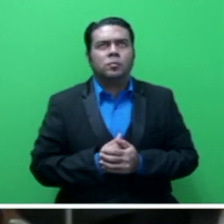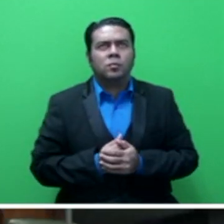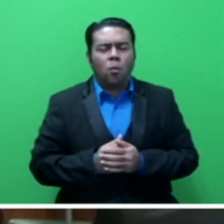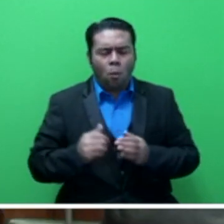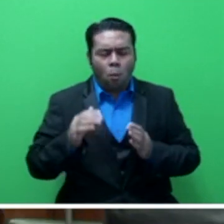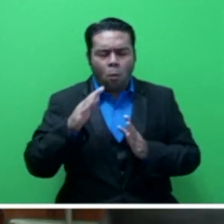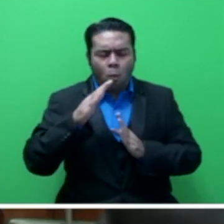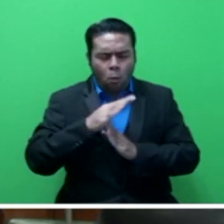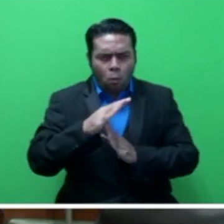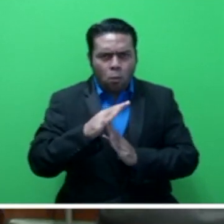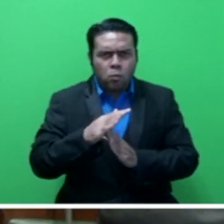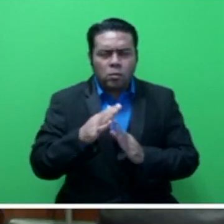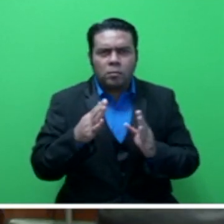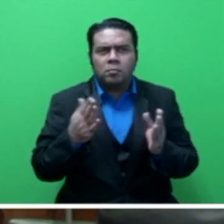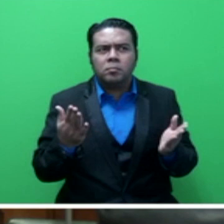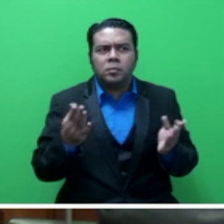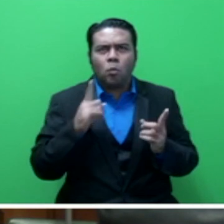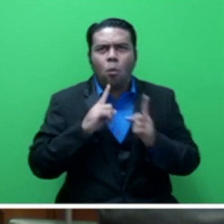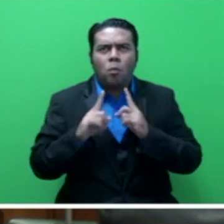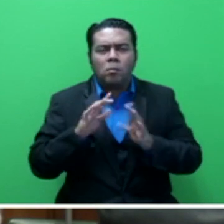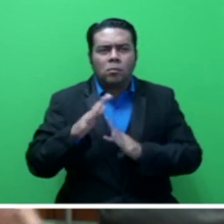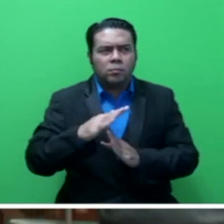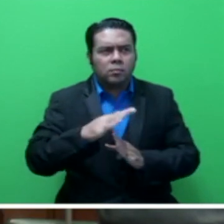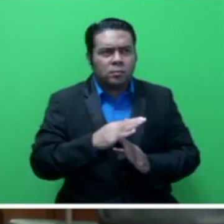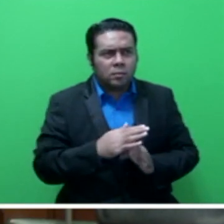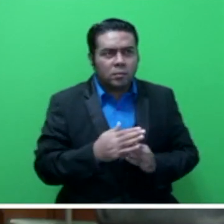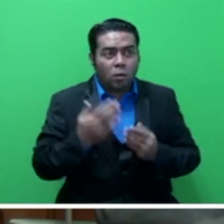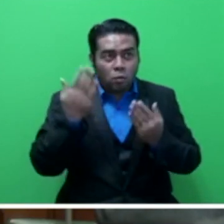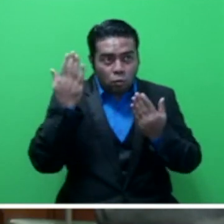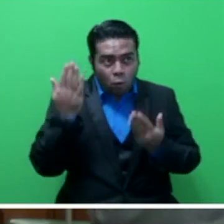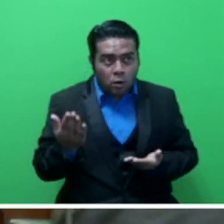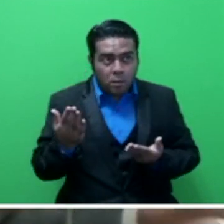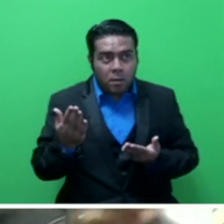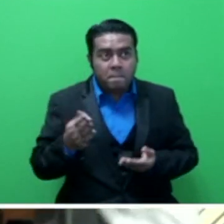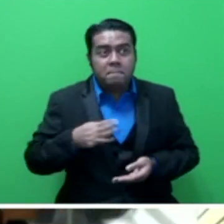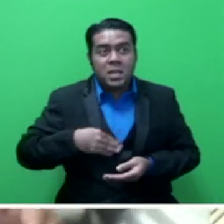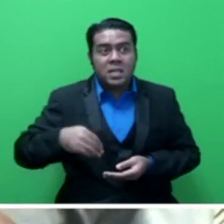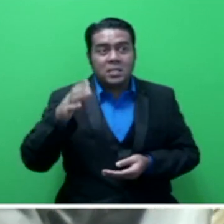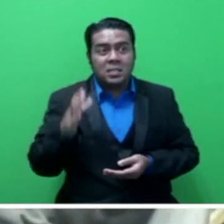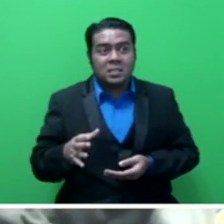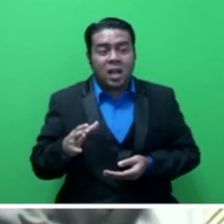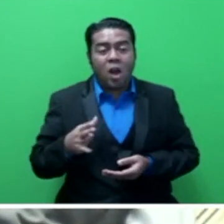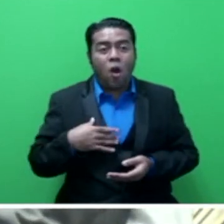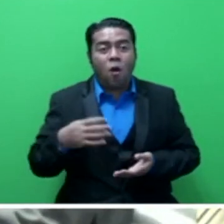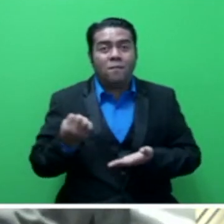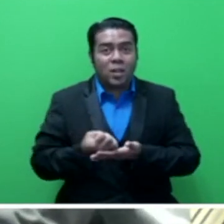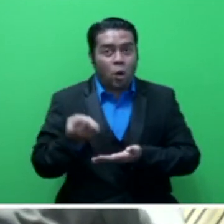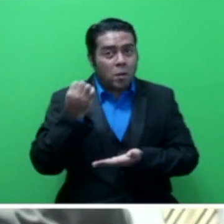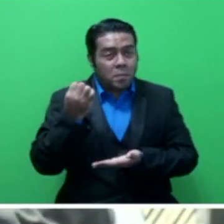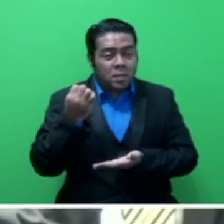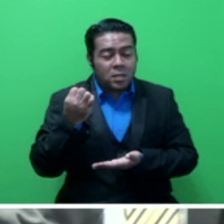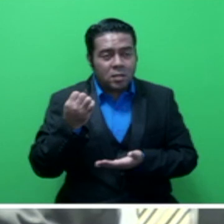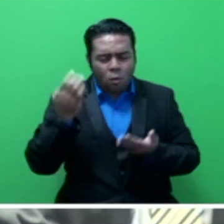Order. Honorable Speaker. The Honorable Minister of the Economy.